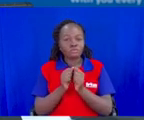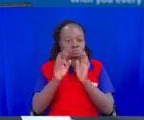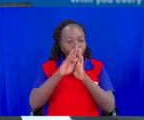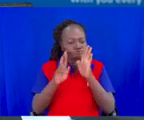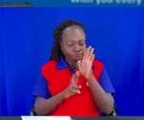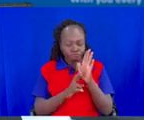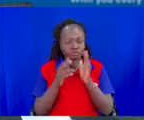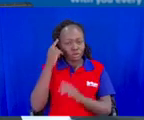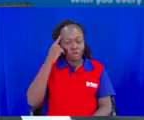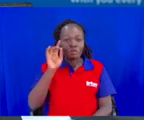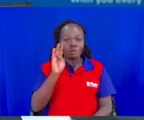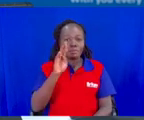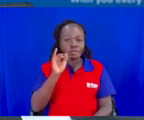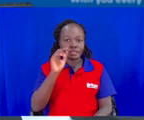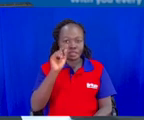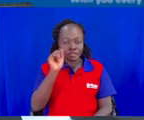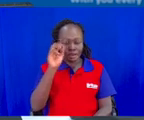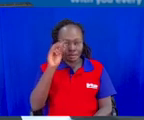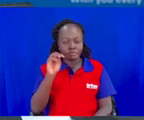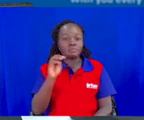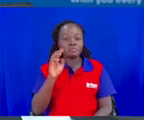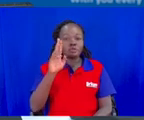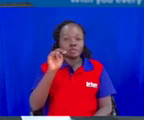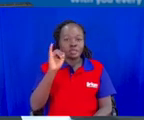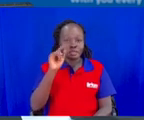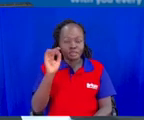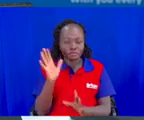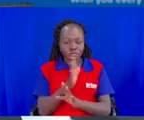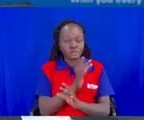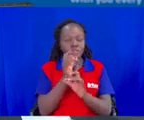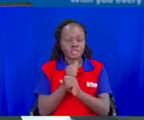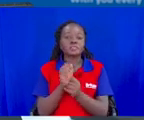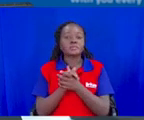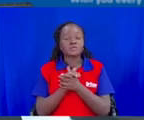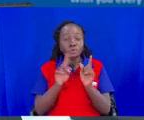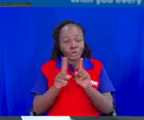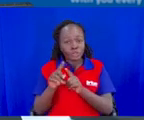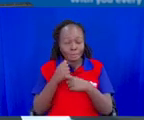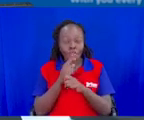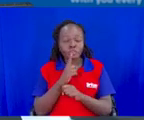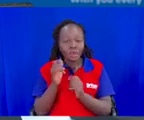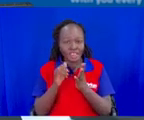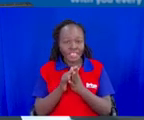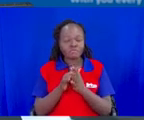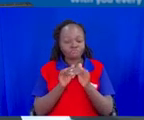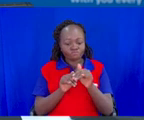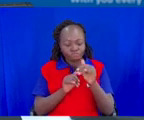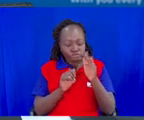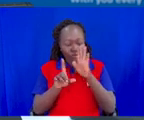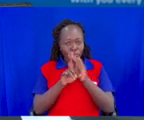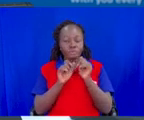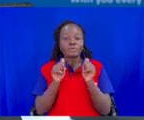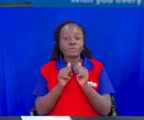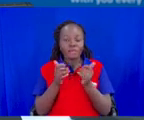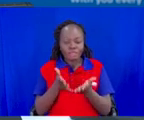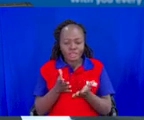of Britam Unit Trust Funds. As such, to ensure compliance with the law,